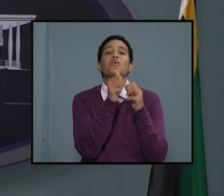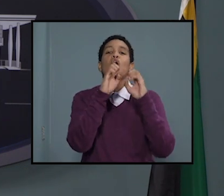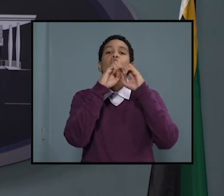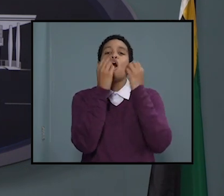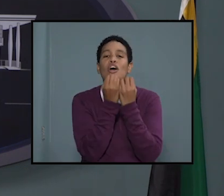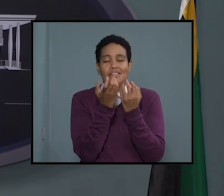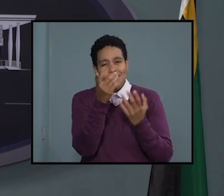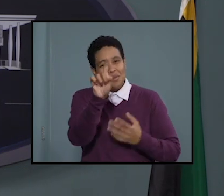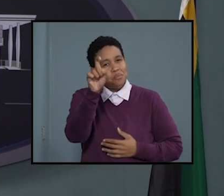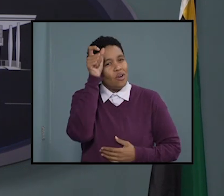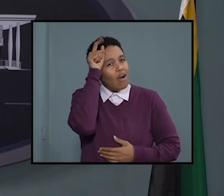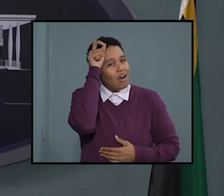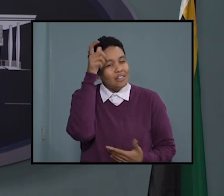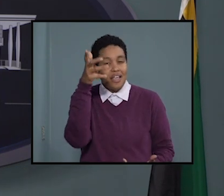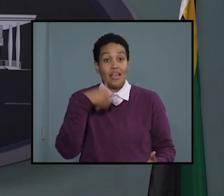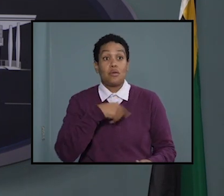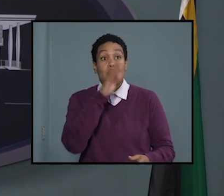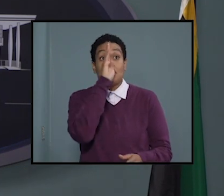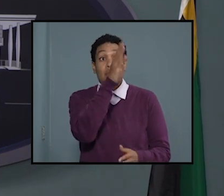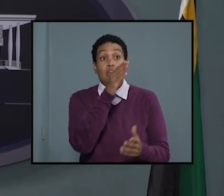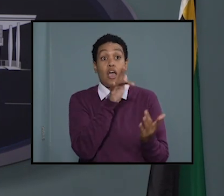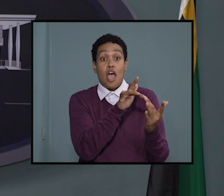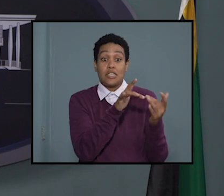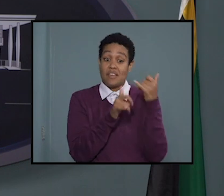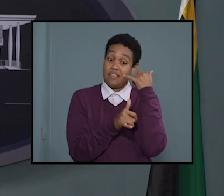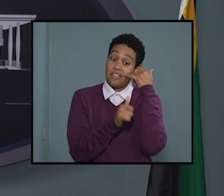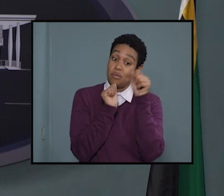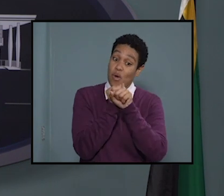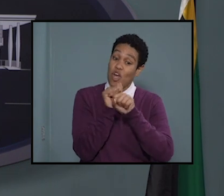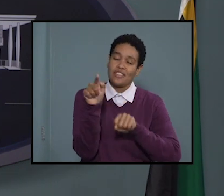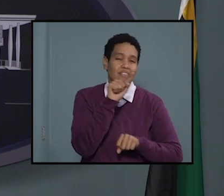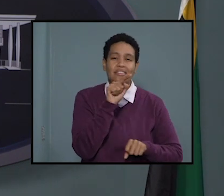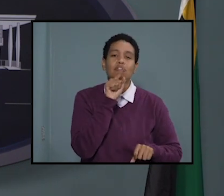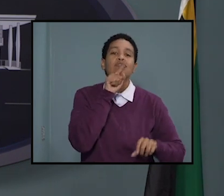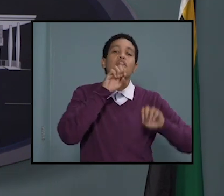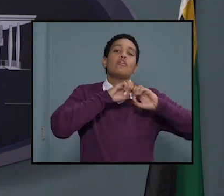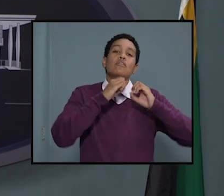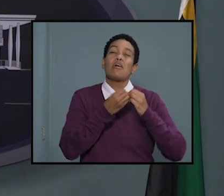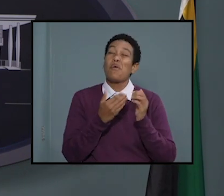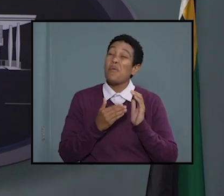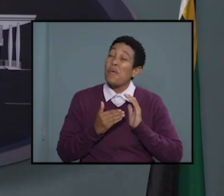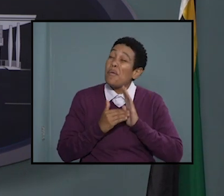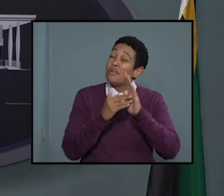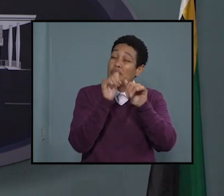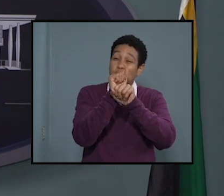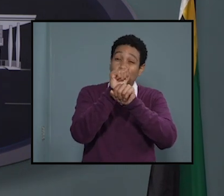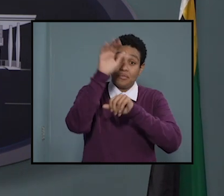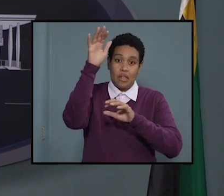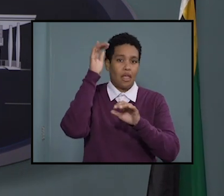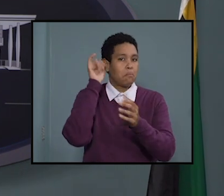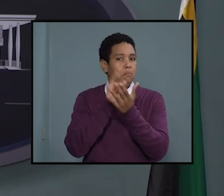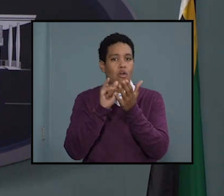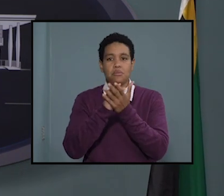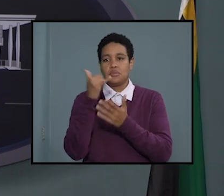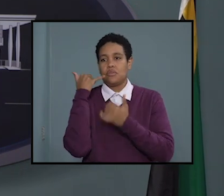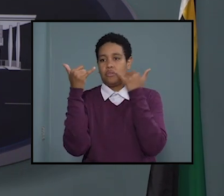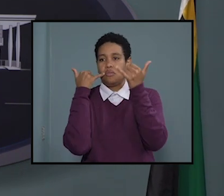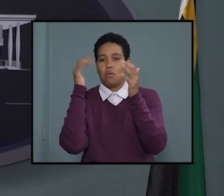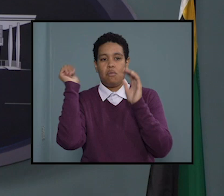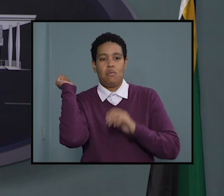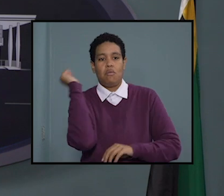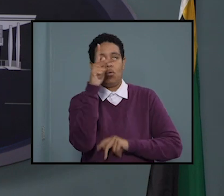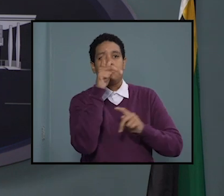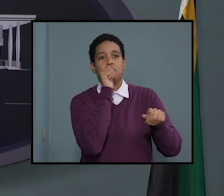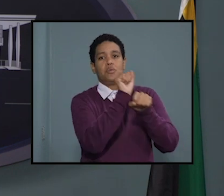organization, and you must understand that with thousands of workers overseas, it would be a difficult thing for us to manage as a